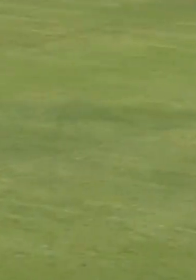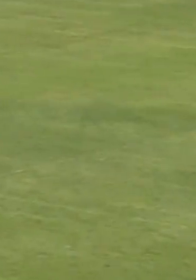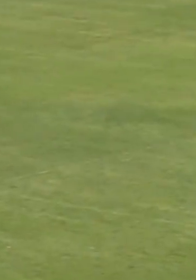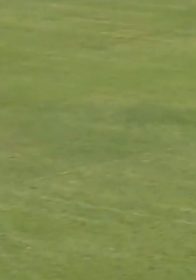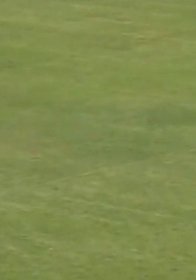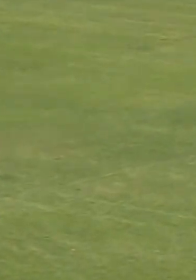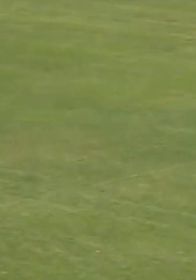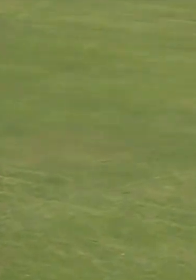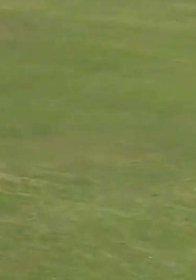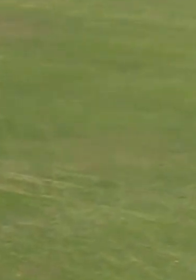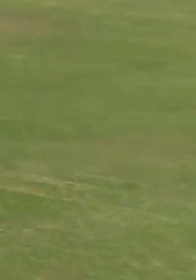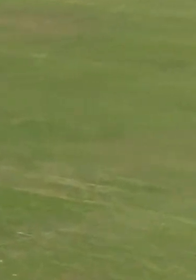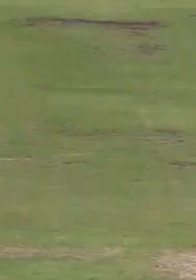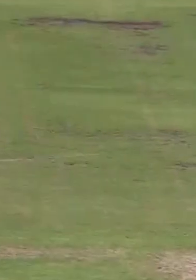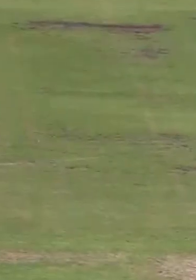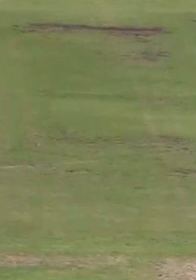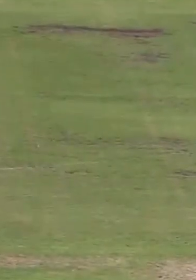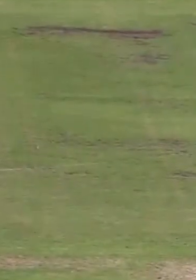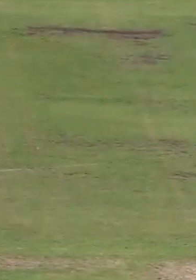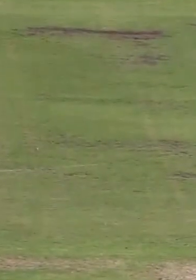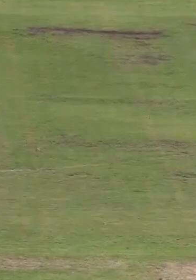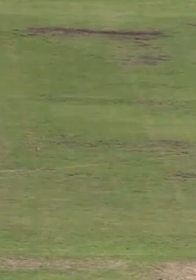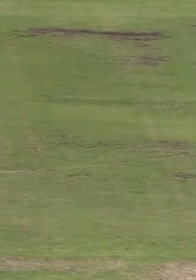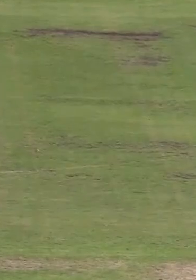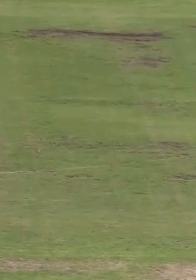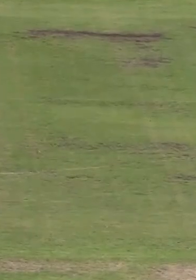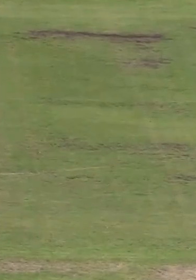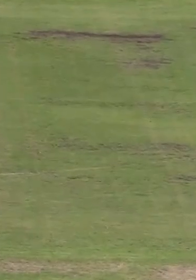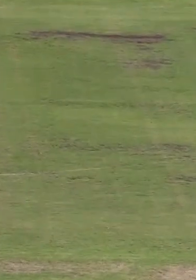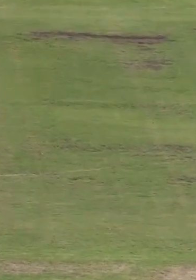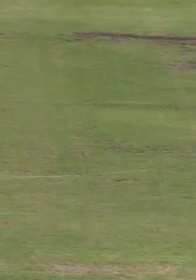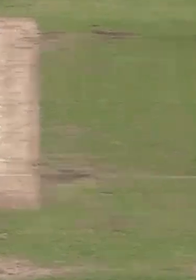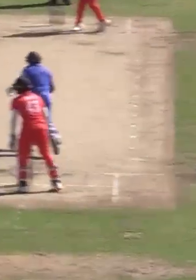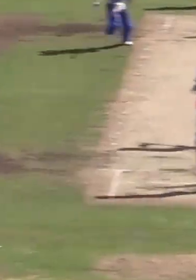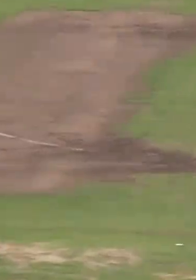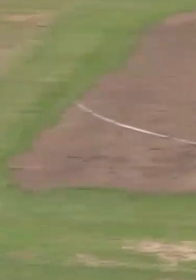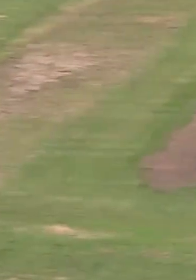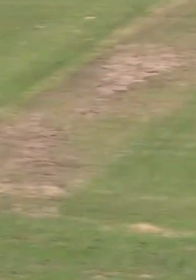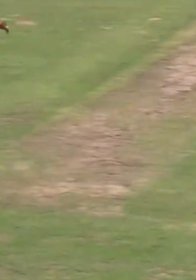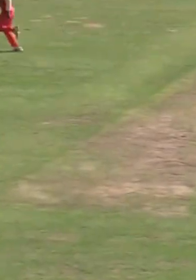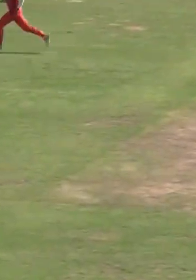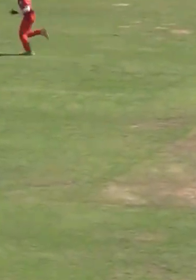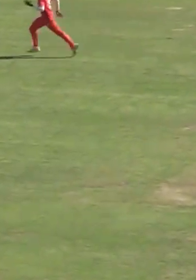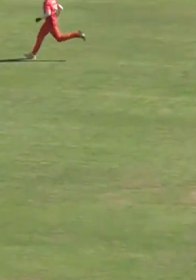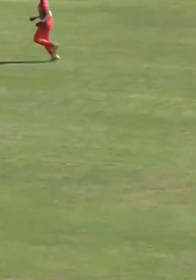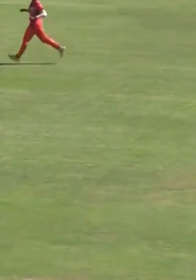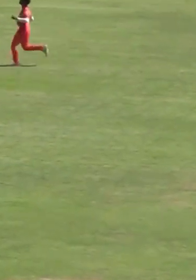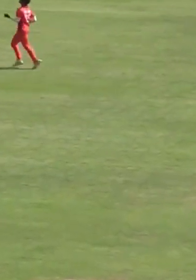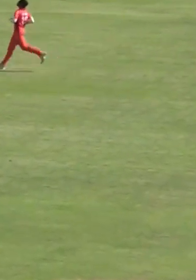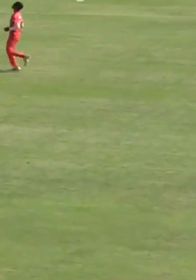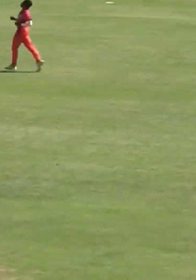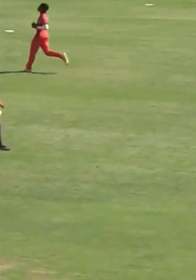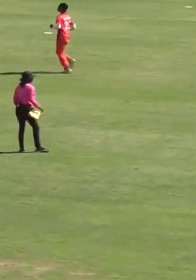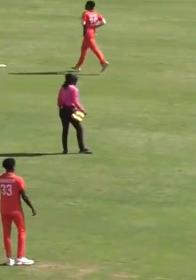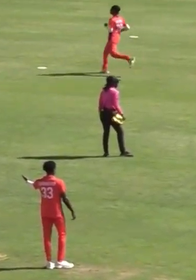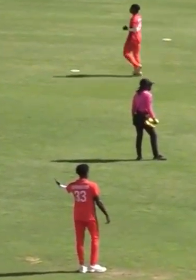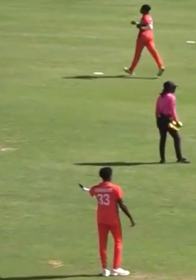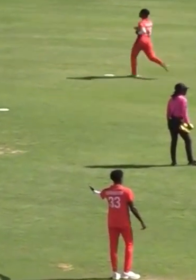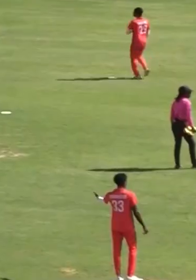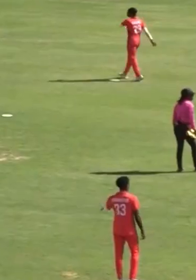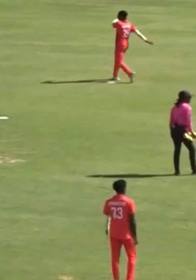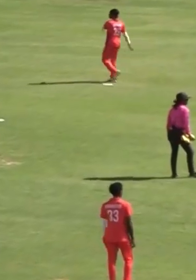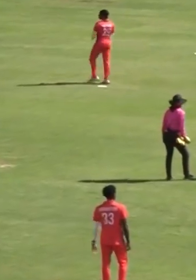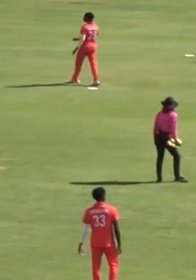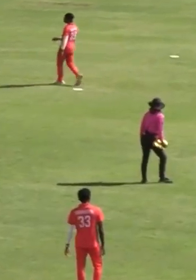Another boundary. Jilts swiftly moved to 48, 2 away from a brilliant half-century. This was only